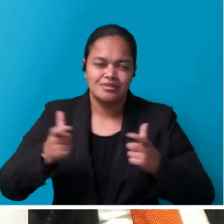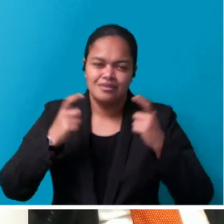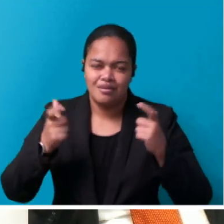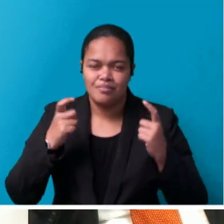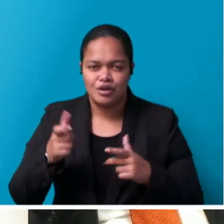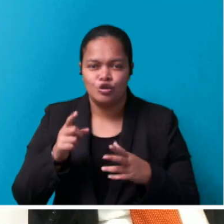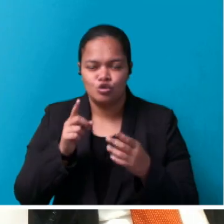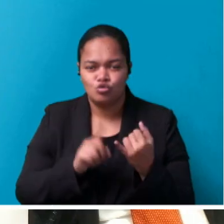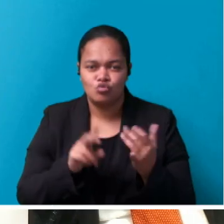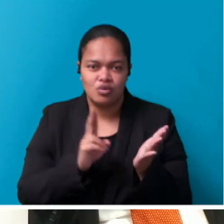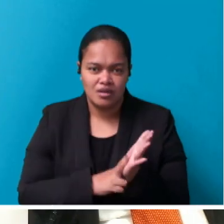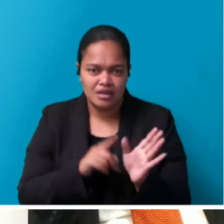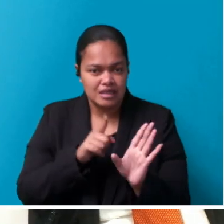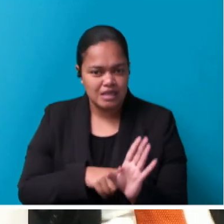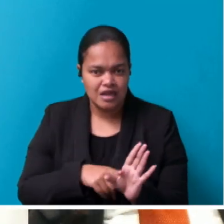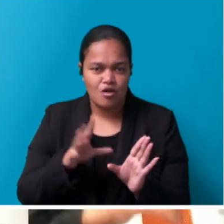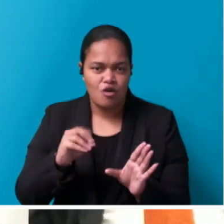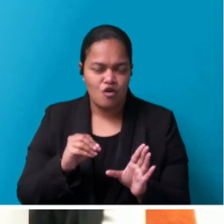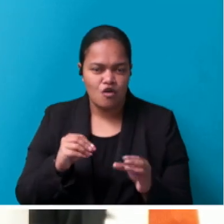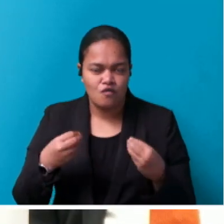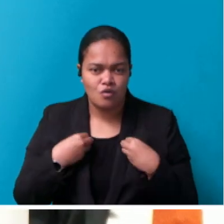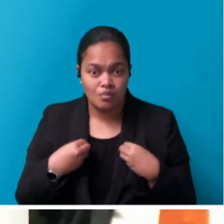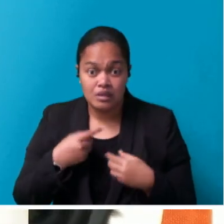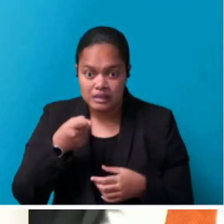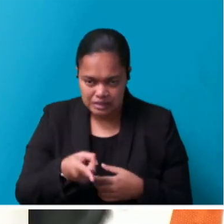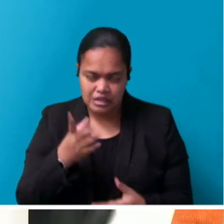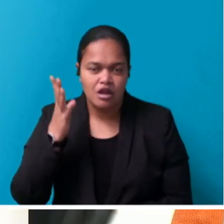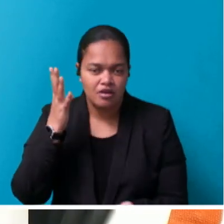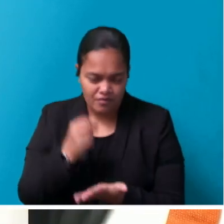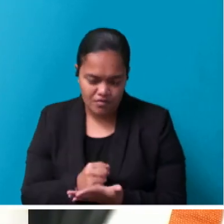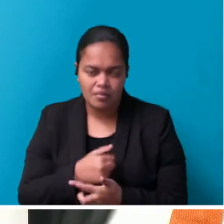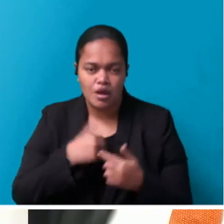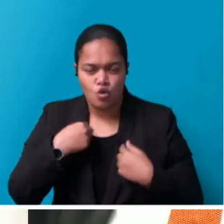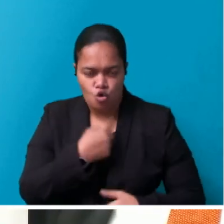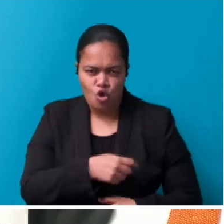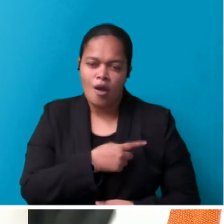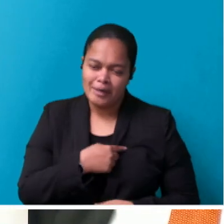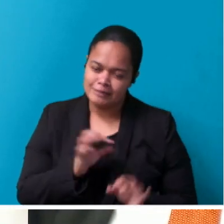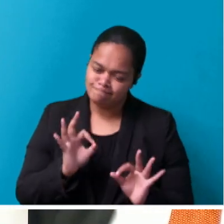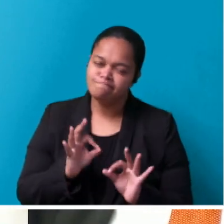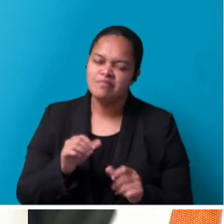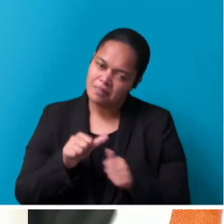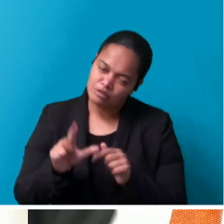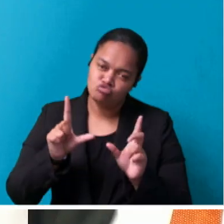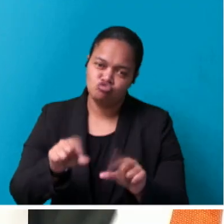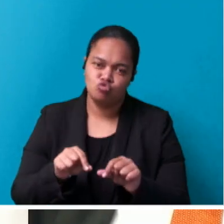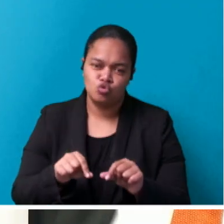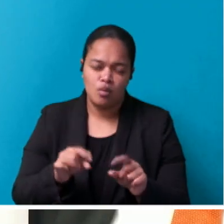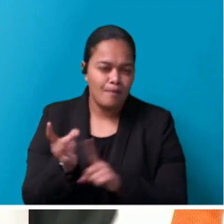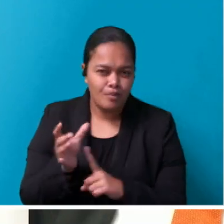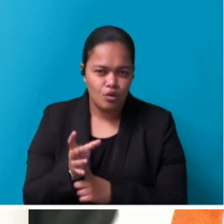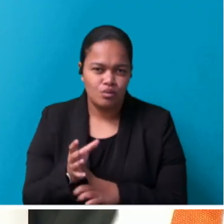United Nations Year of Cooperatives. This has reaffirmed our commitment to strengthening cooperatives as a vital agent